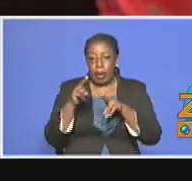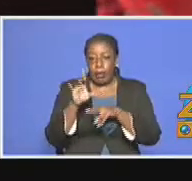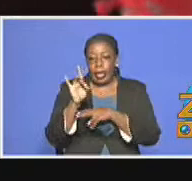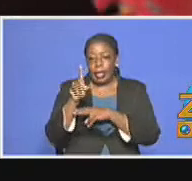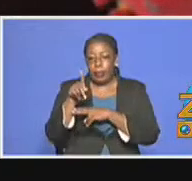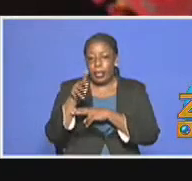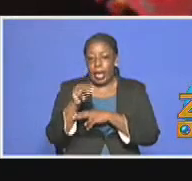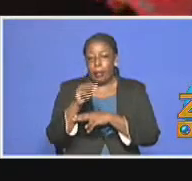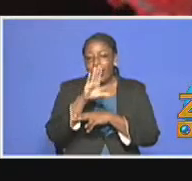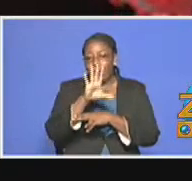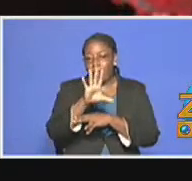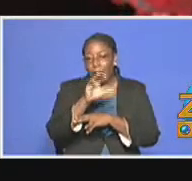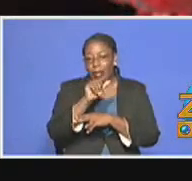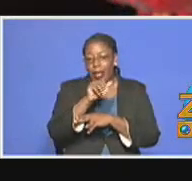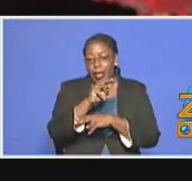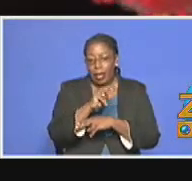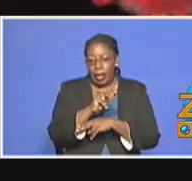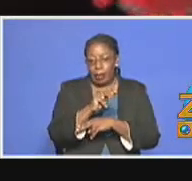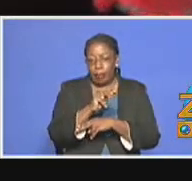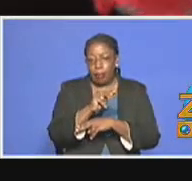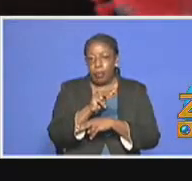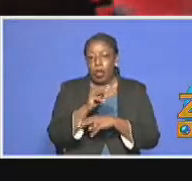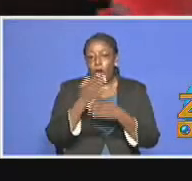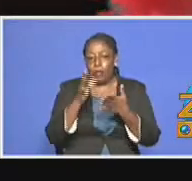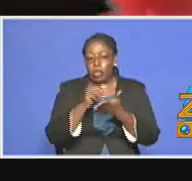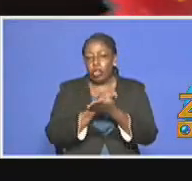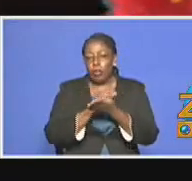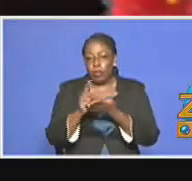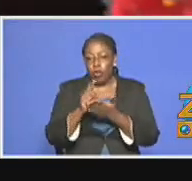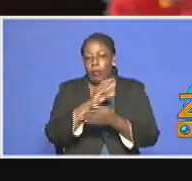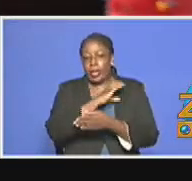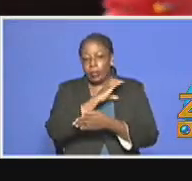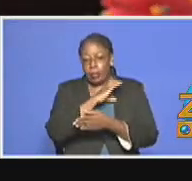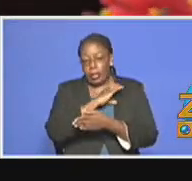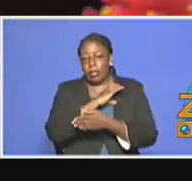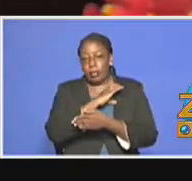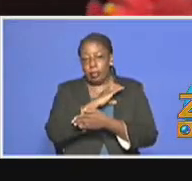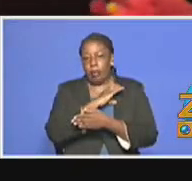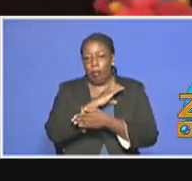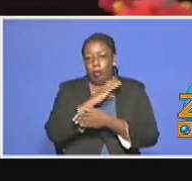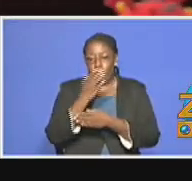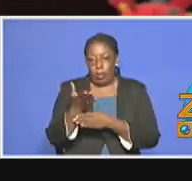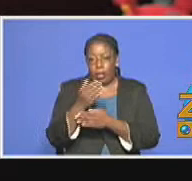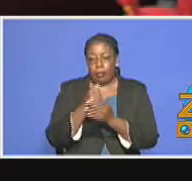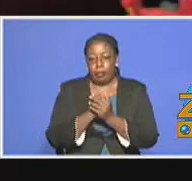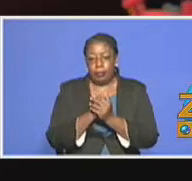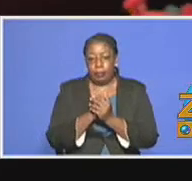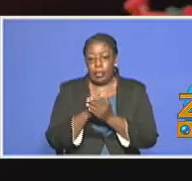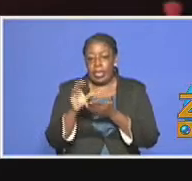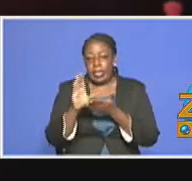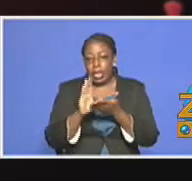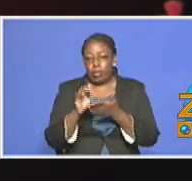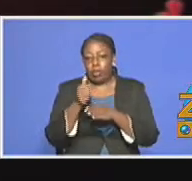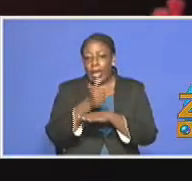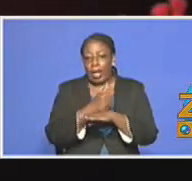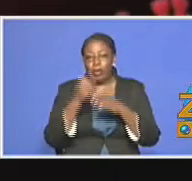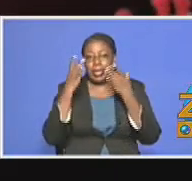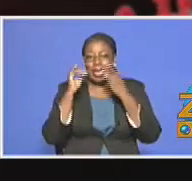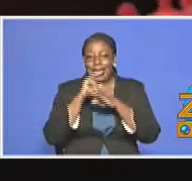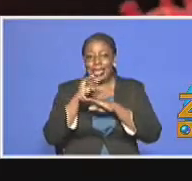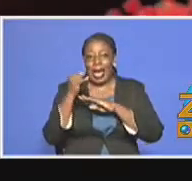8 p.m. and 5 a.m. or as approved by the police officer in charge. On North and Central Andros and Cat